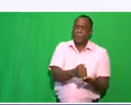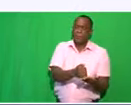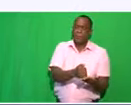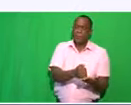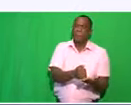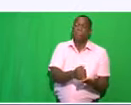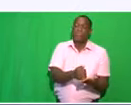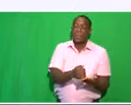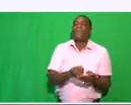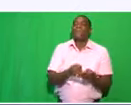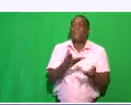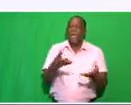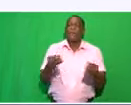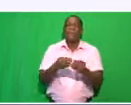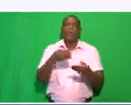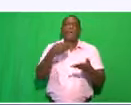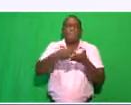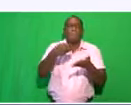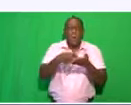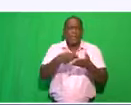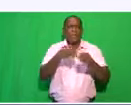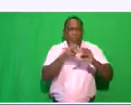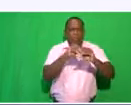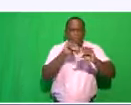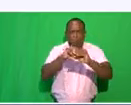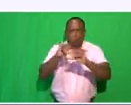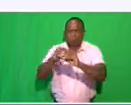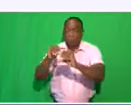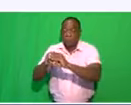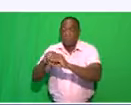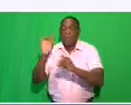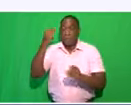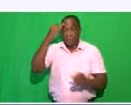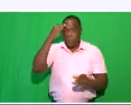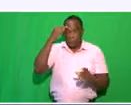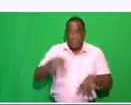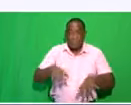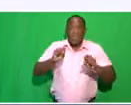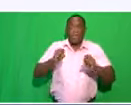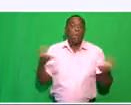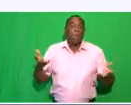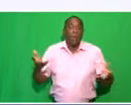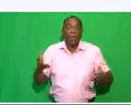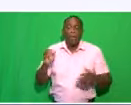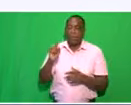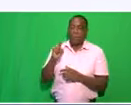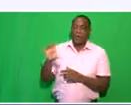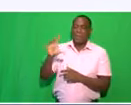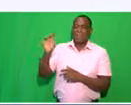of the funding a little differently. And the government took on board at that time